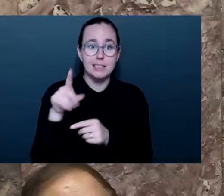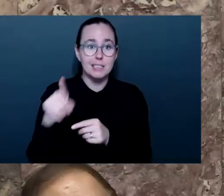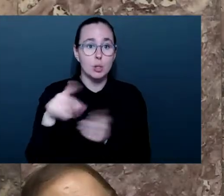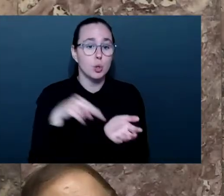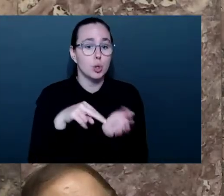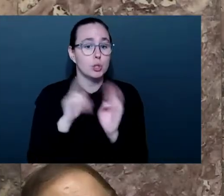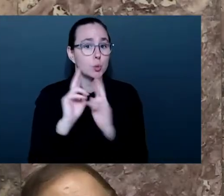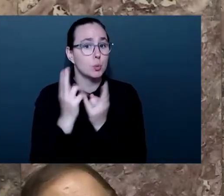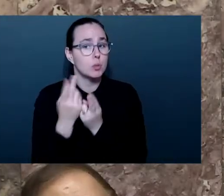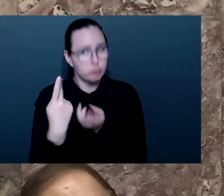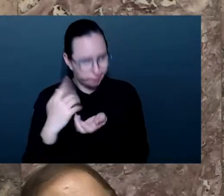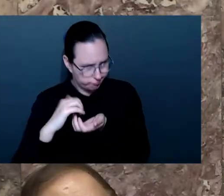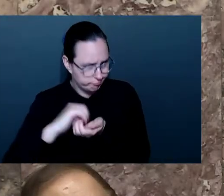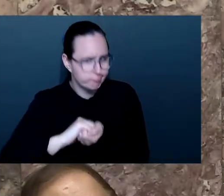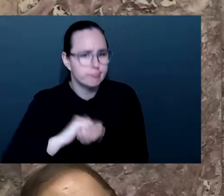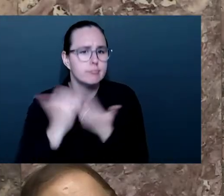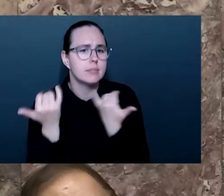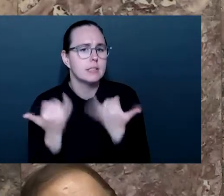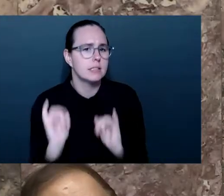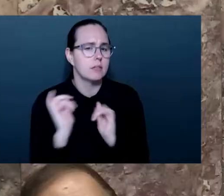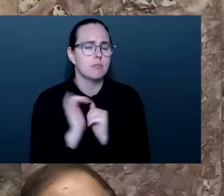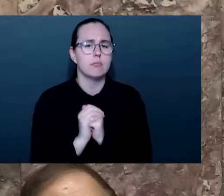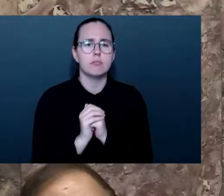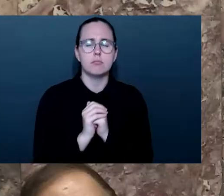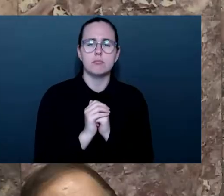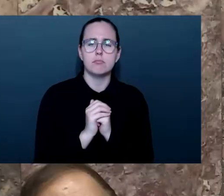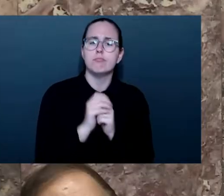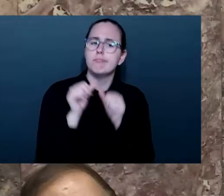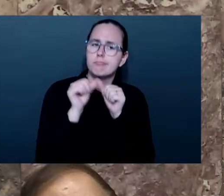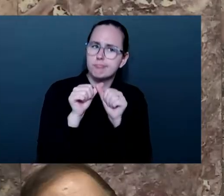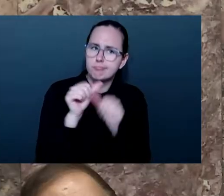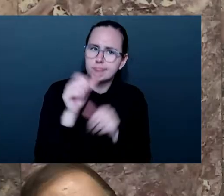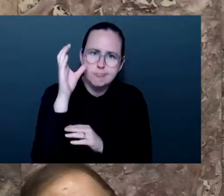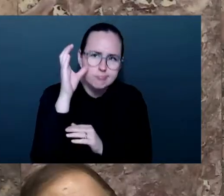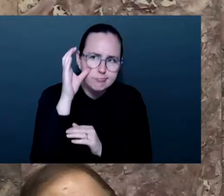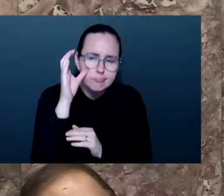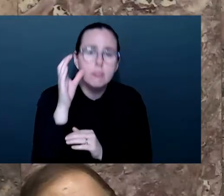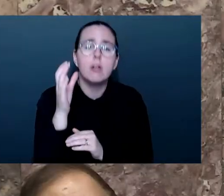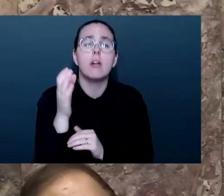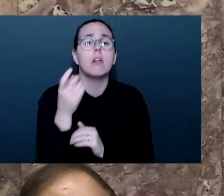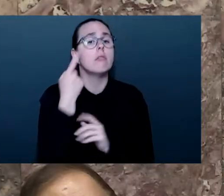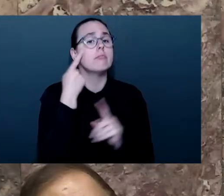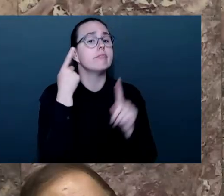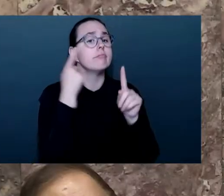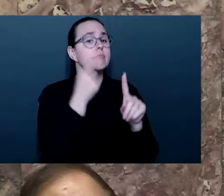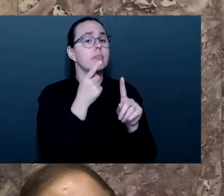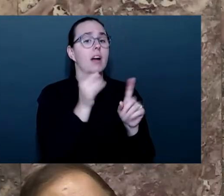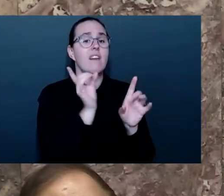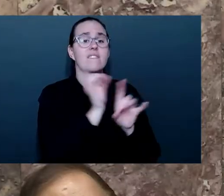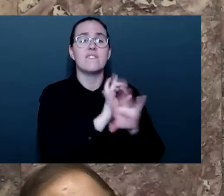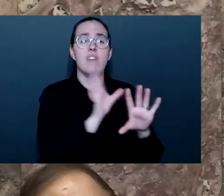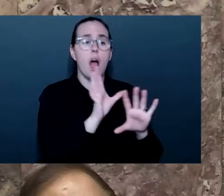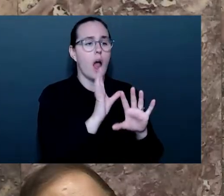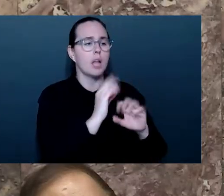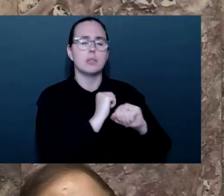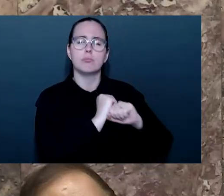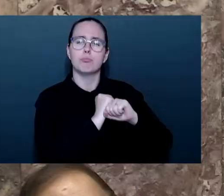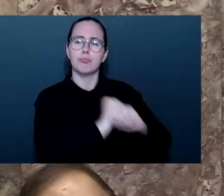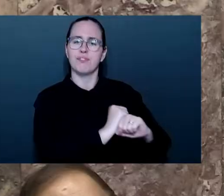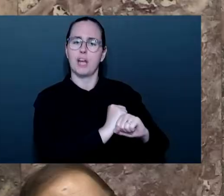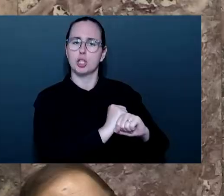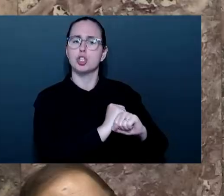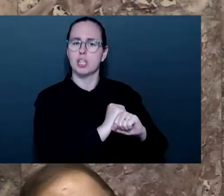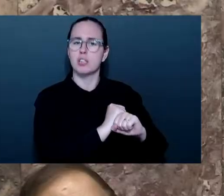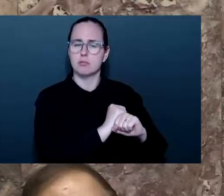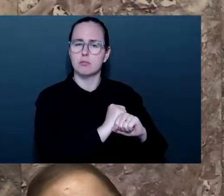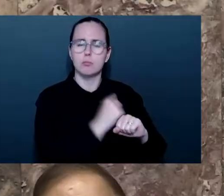to strengthen the violence prevention frameworks in place at health authorities, to examine other ways of reducing violence in the workplace, and we are going to continue